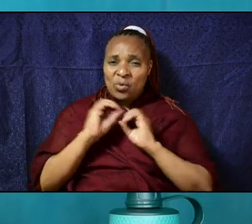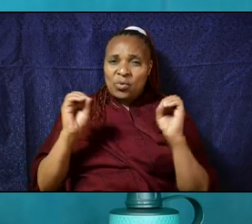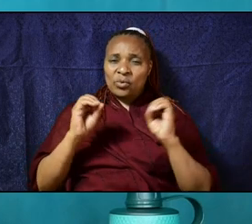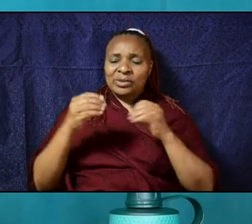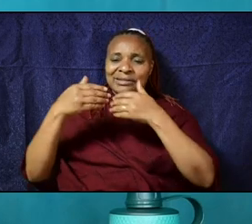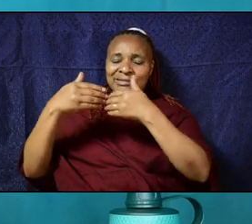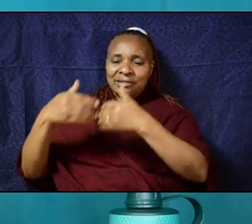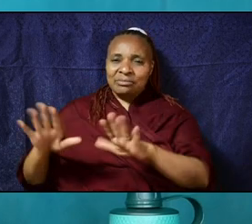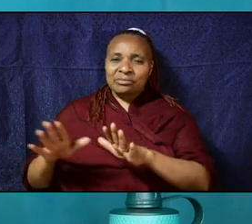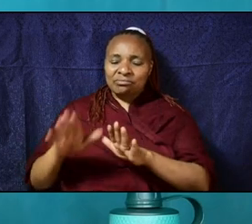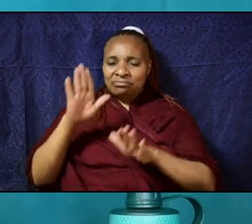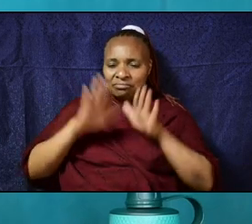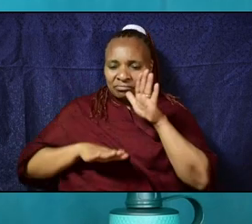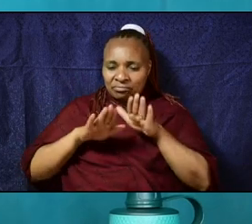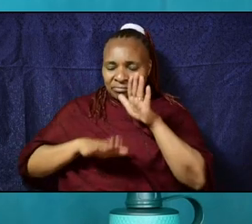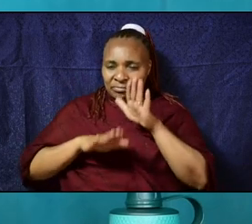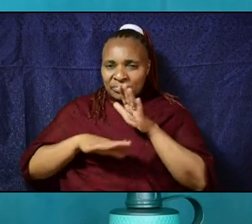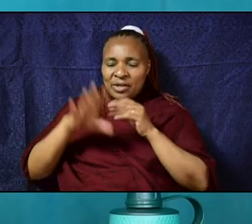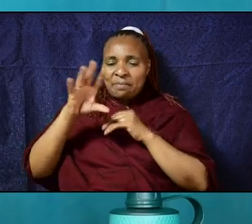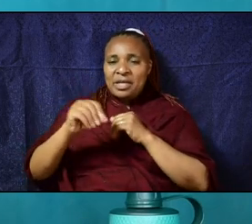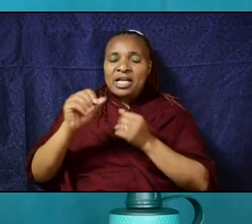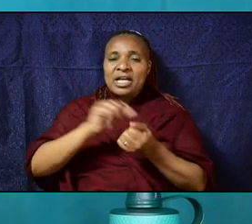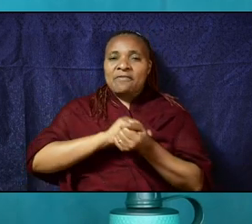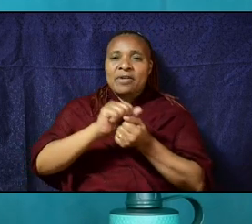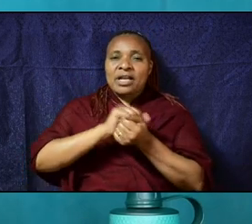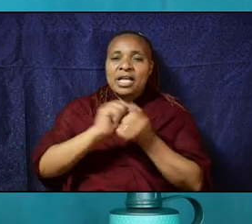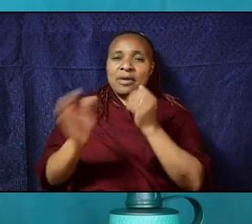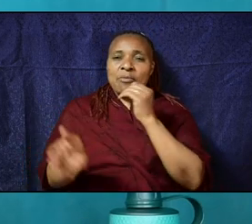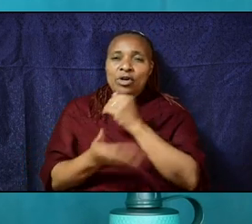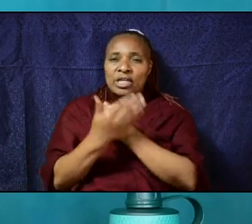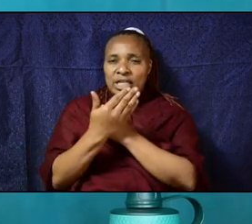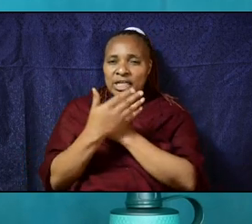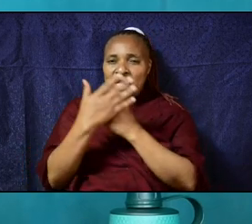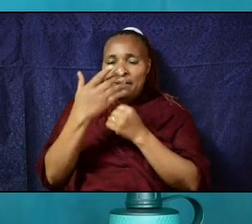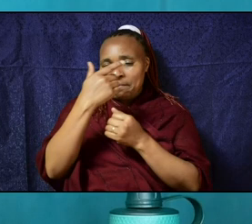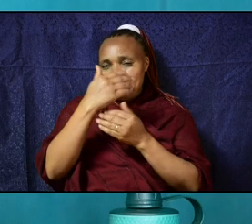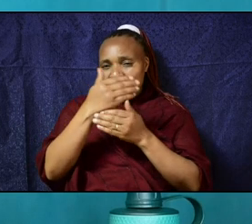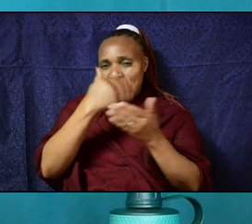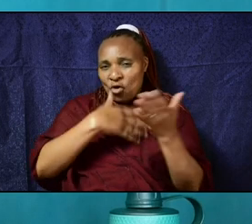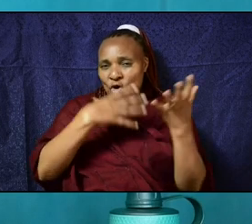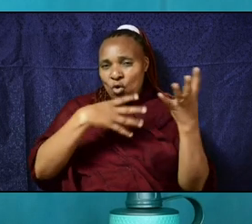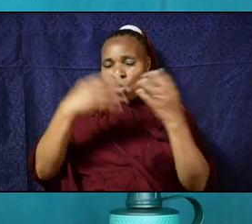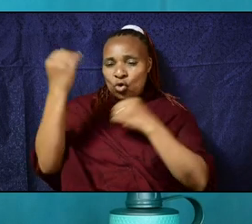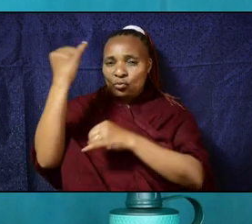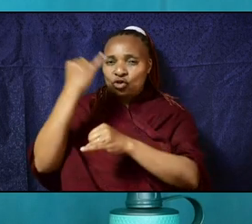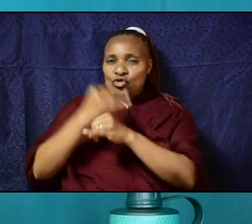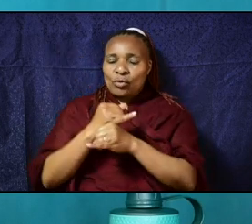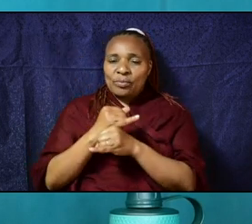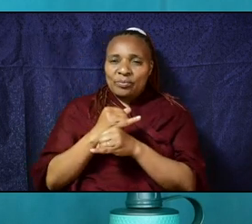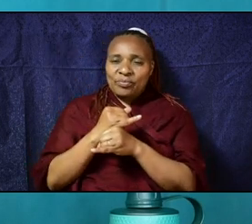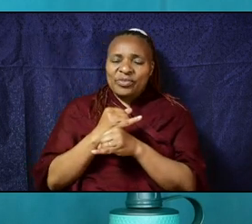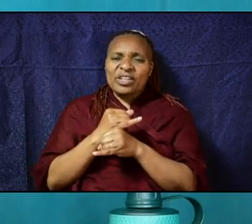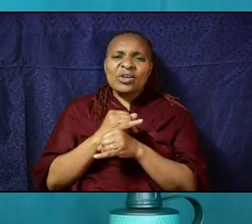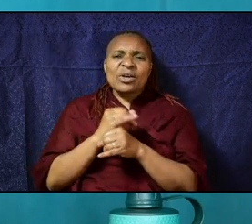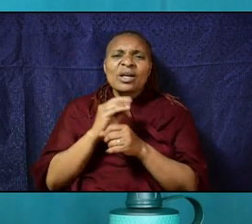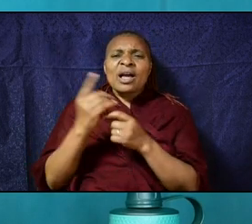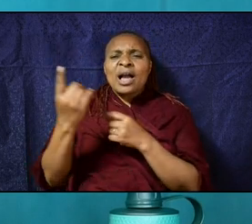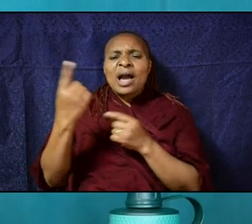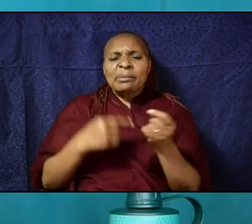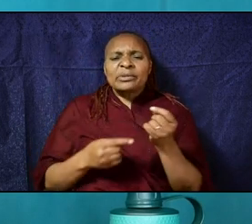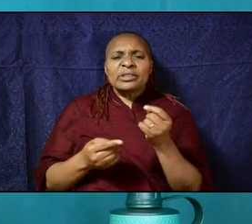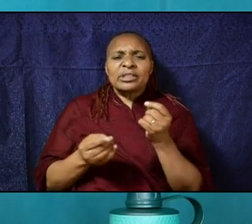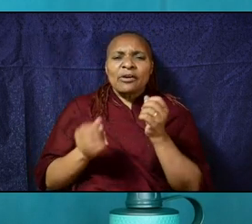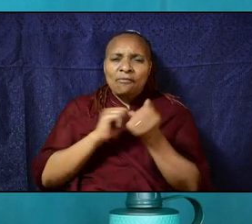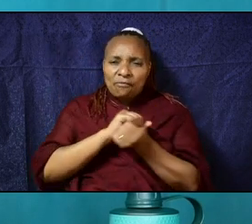they can be tailored and he can pick them up on Friday morning before he goes for work, okay? So he comes on Friday